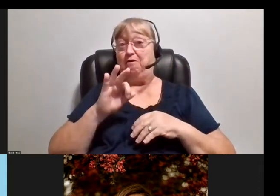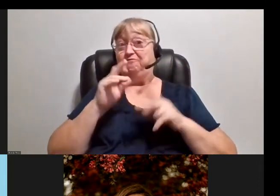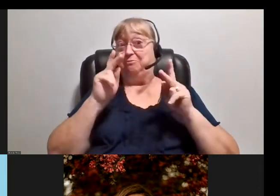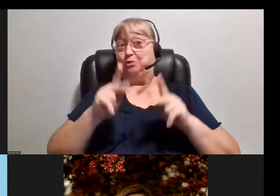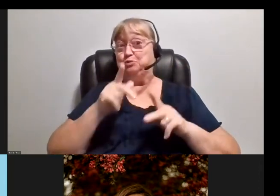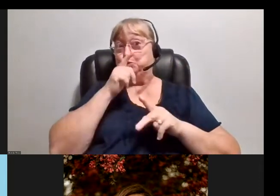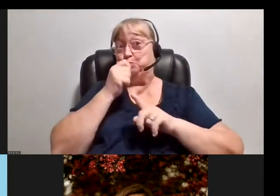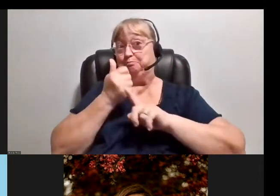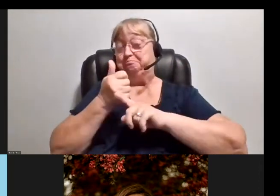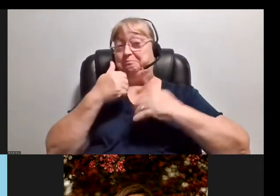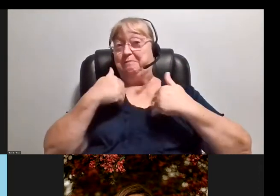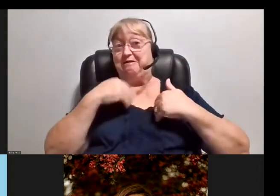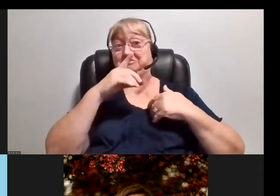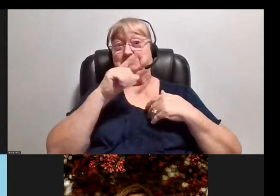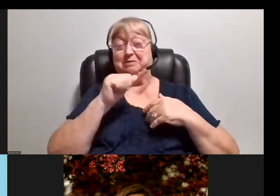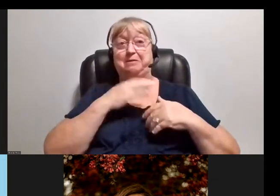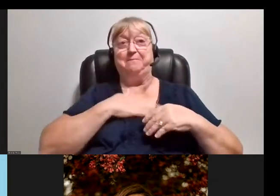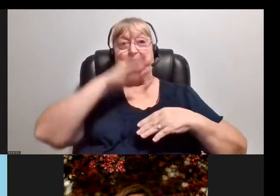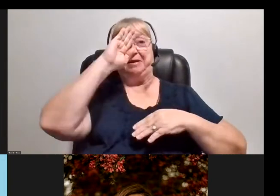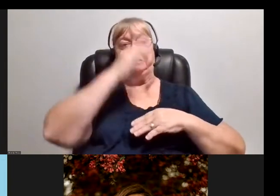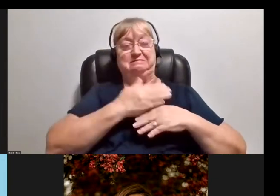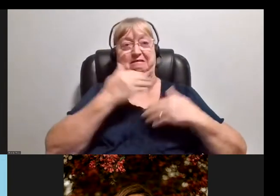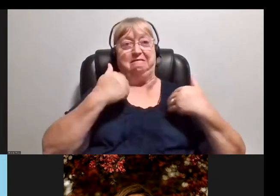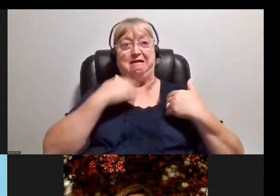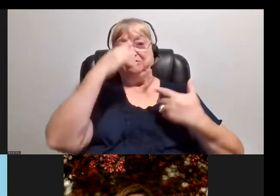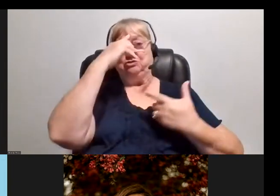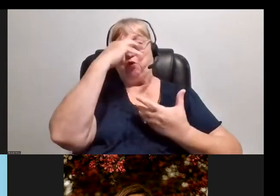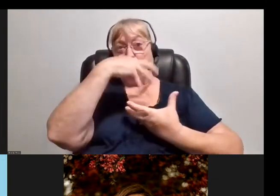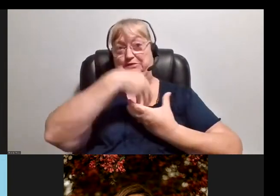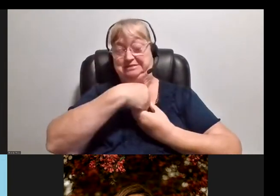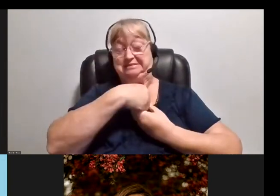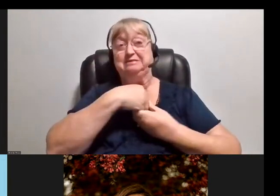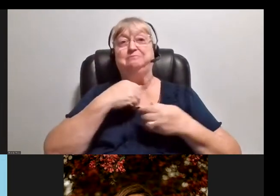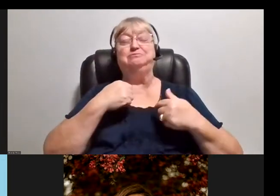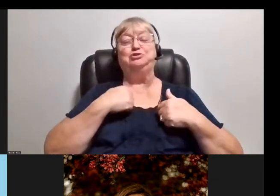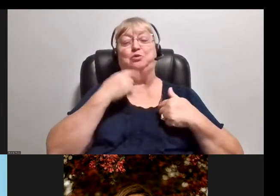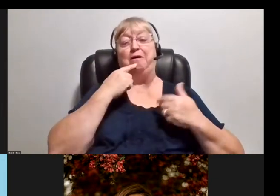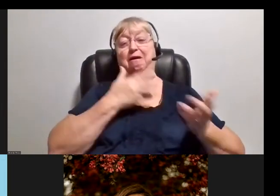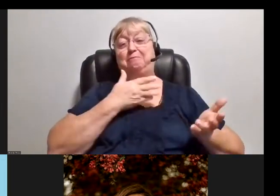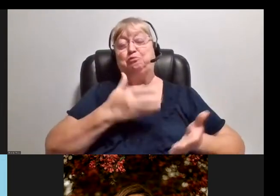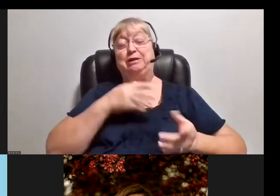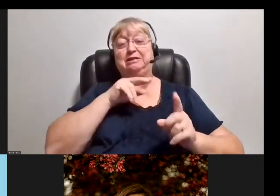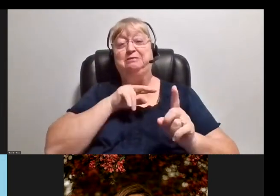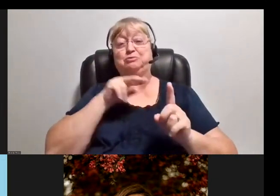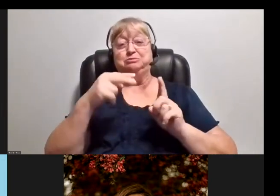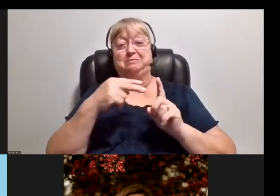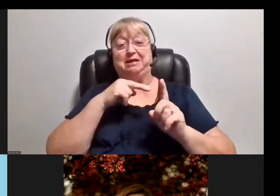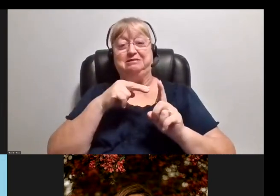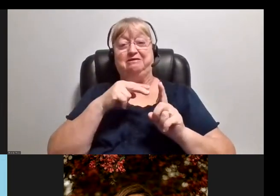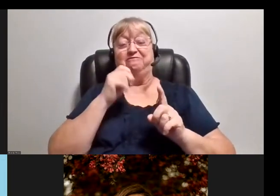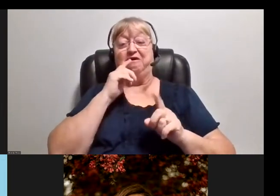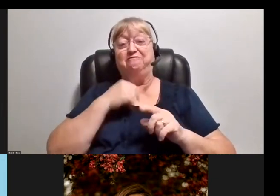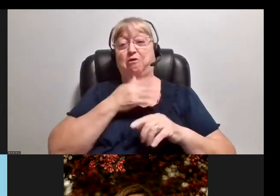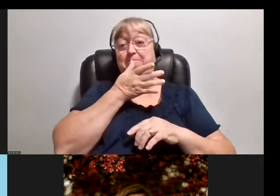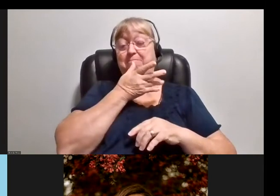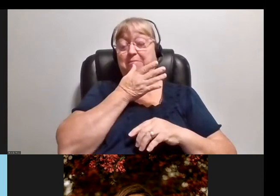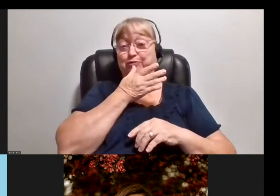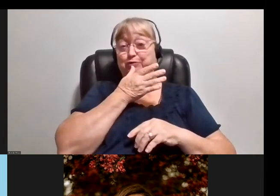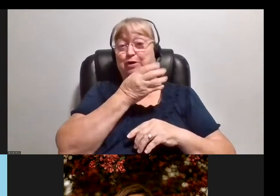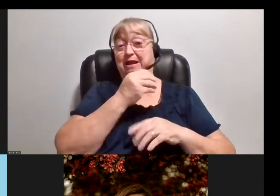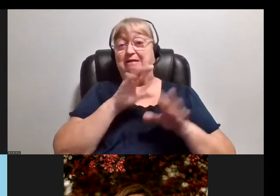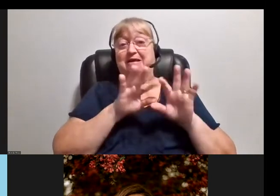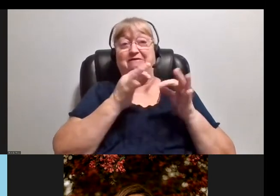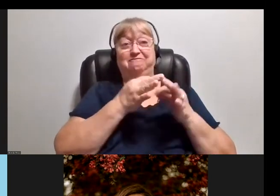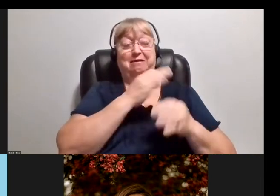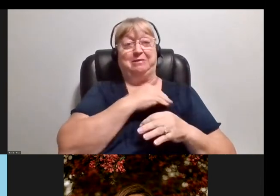with a disability. I have a son with autism, and so I bring the perspective of a mother and a family